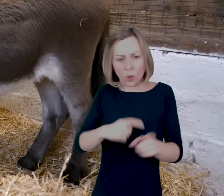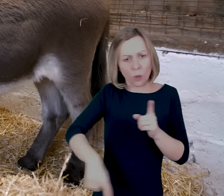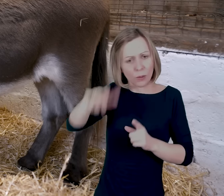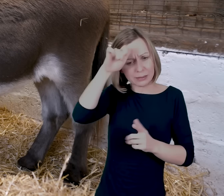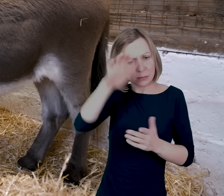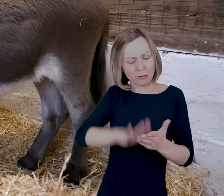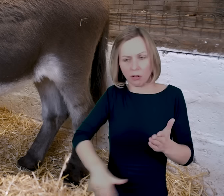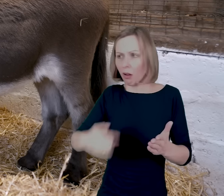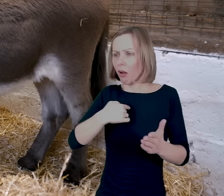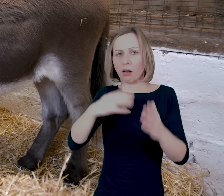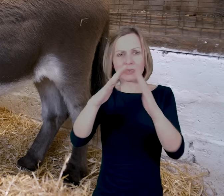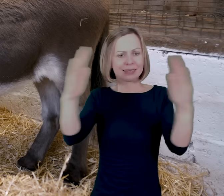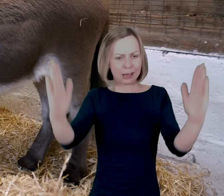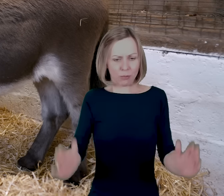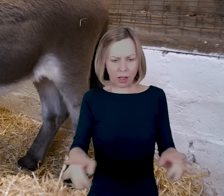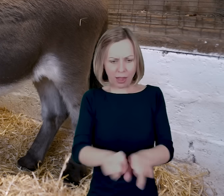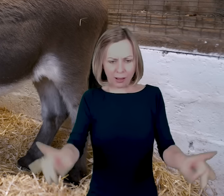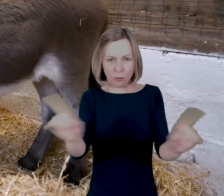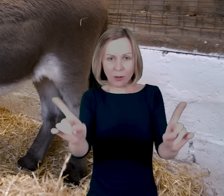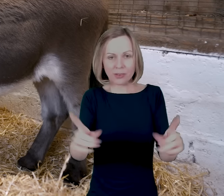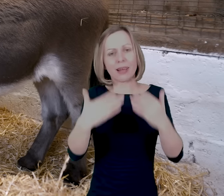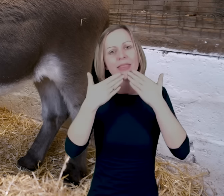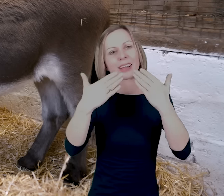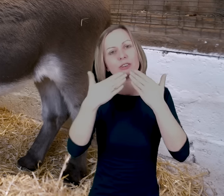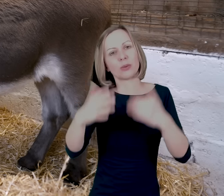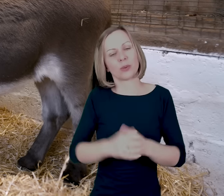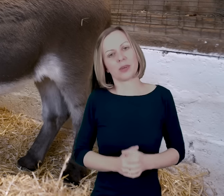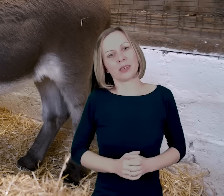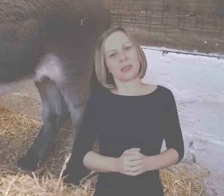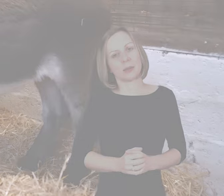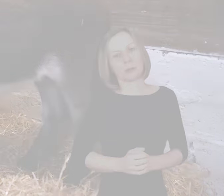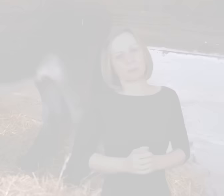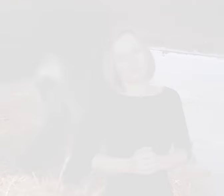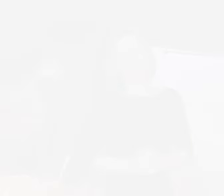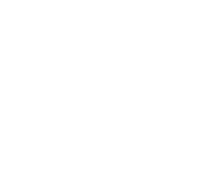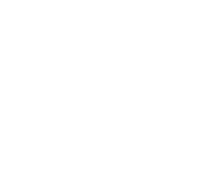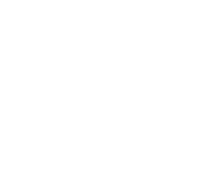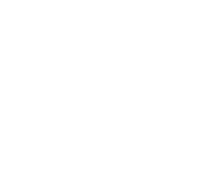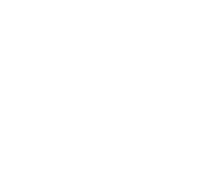and making us experience what a stable is really like. Thank you.